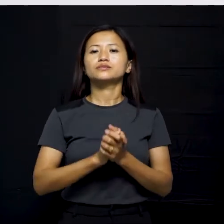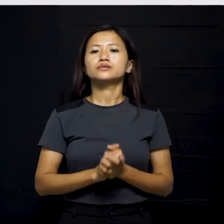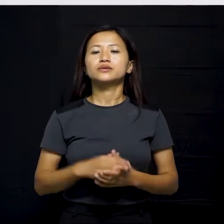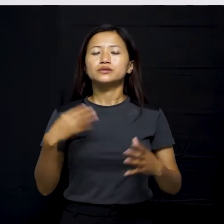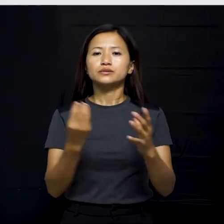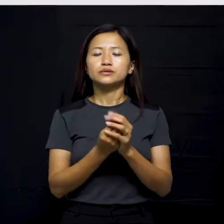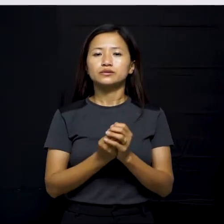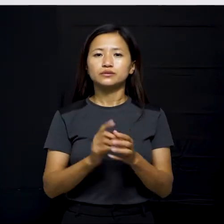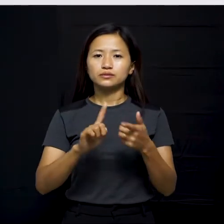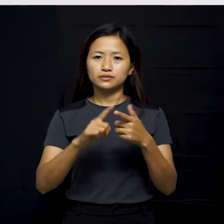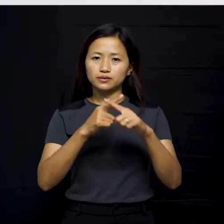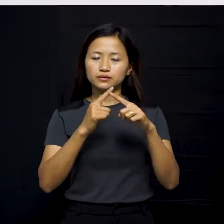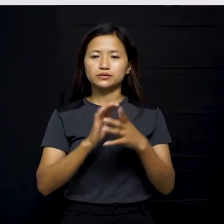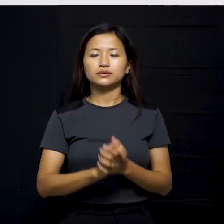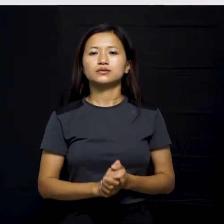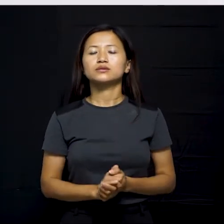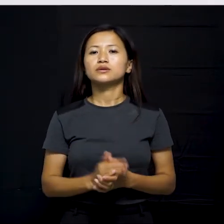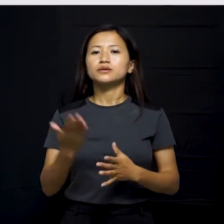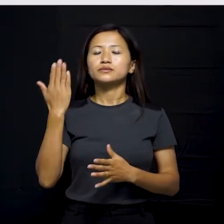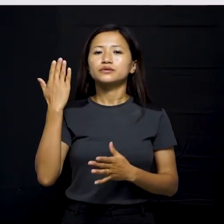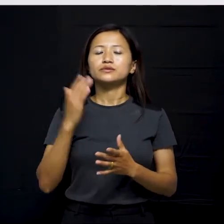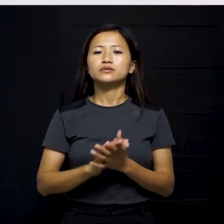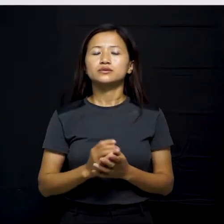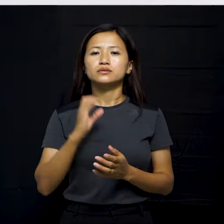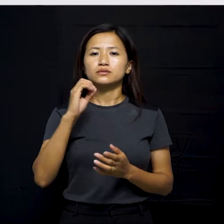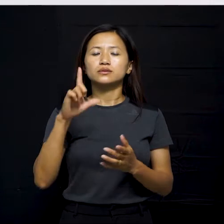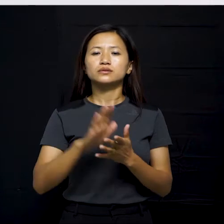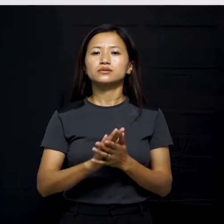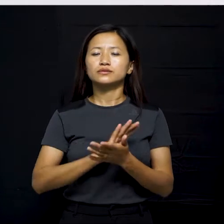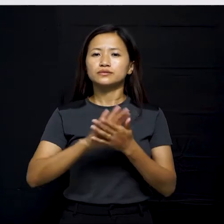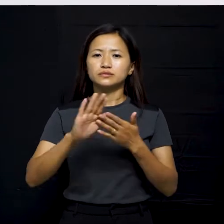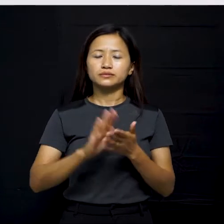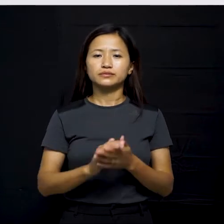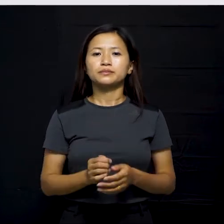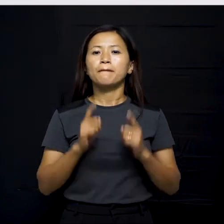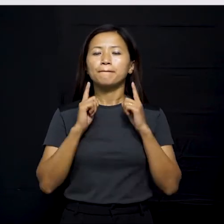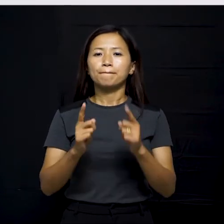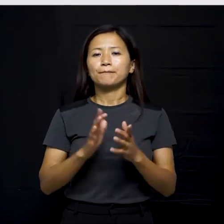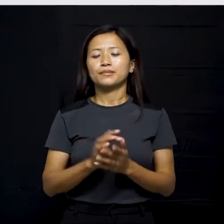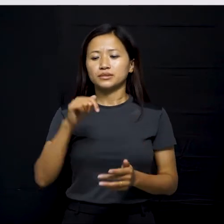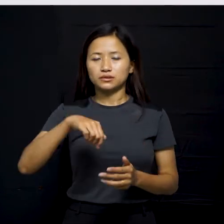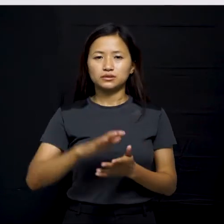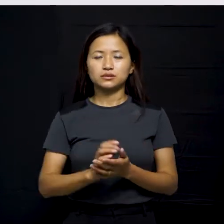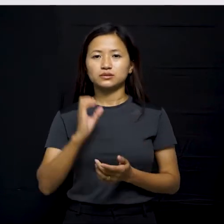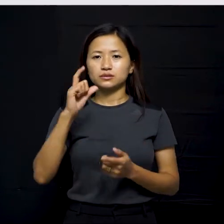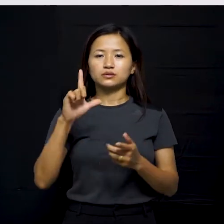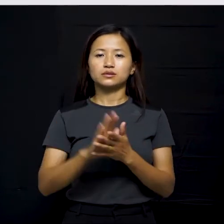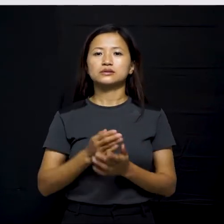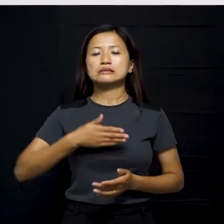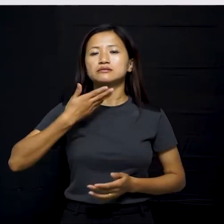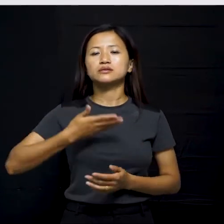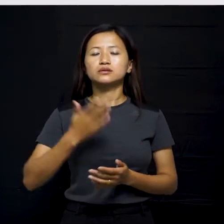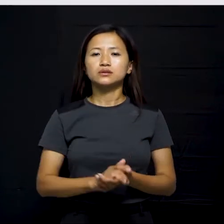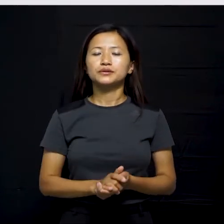we are going to do some exercises. In the previous classes, we haven't done these exercises, but in this class, I'm going to teach